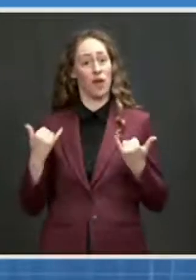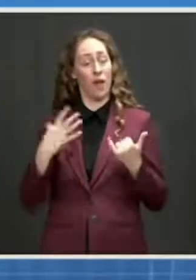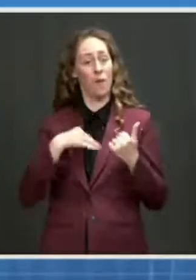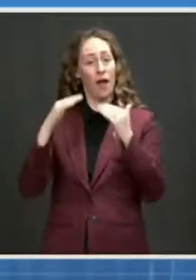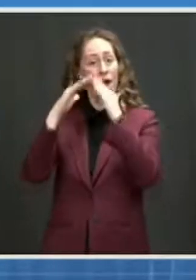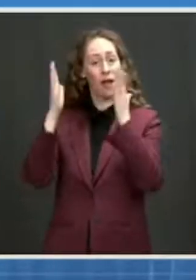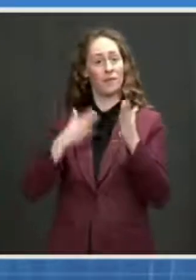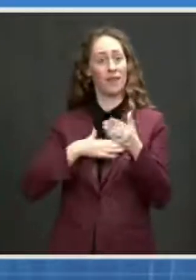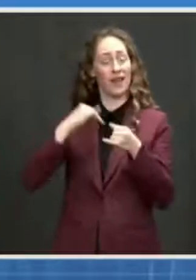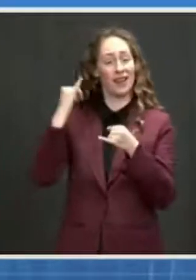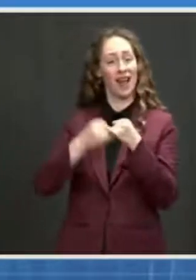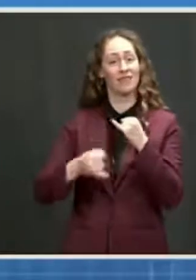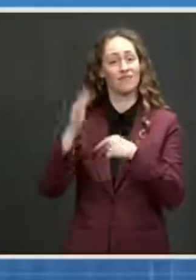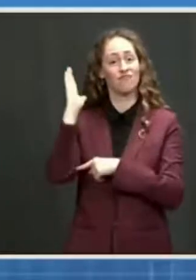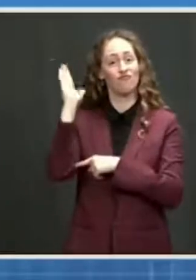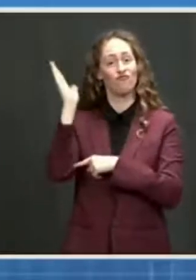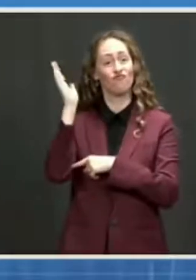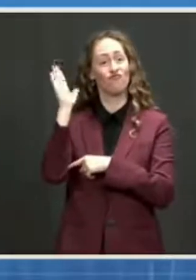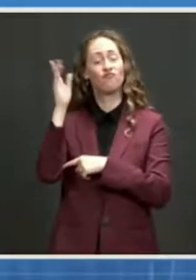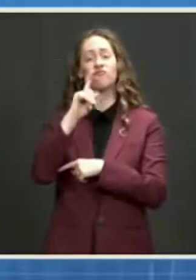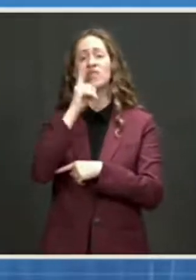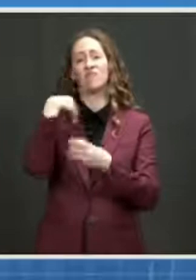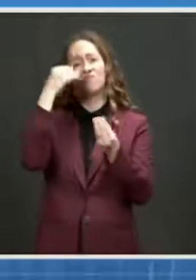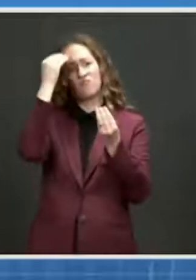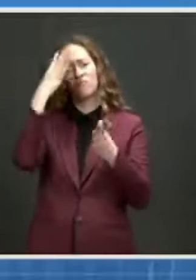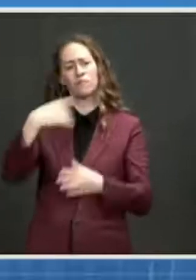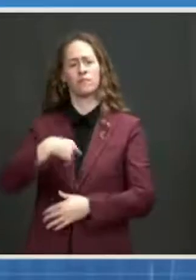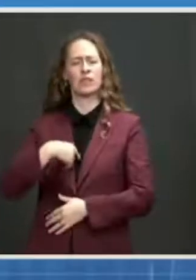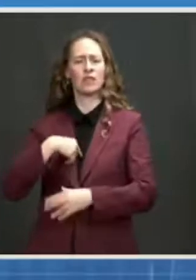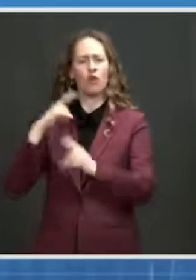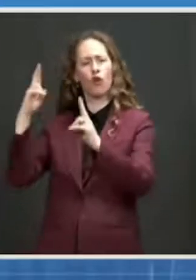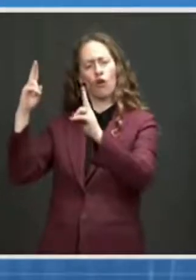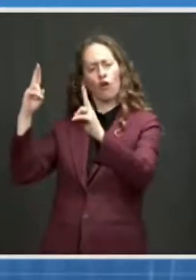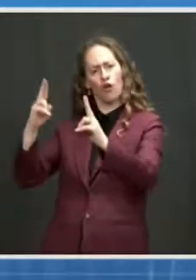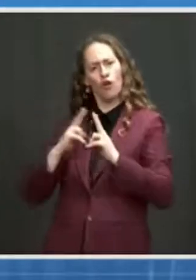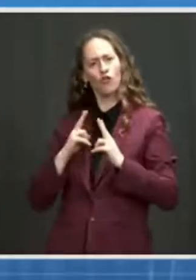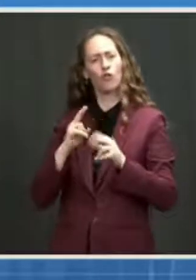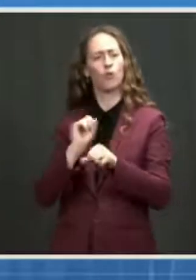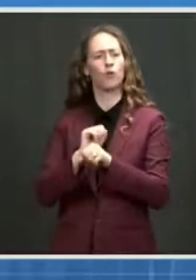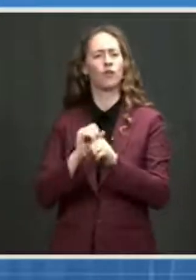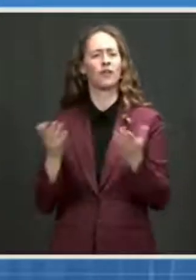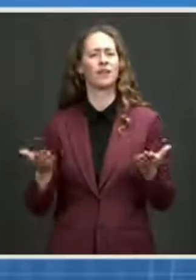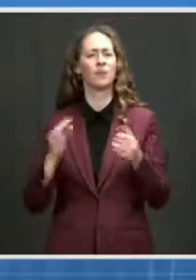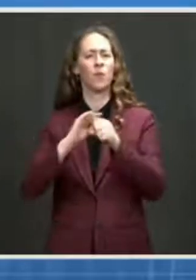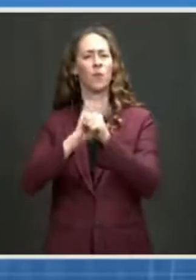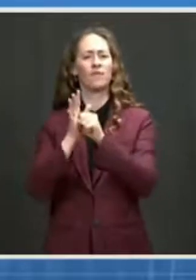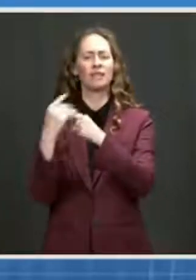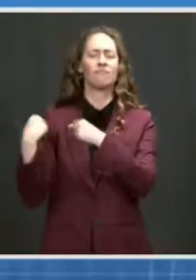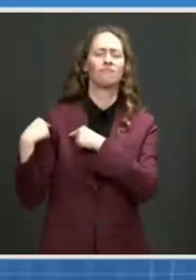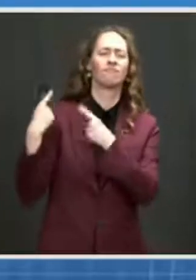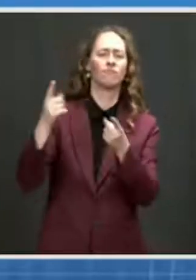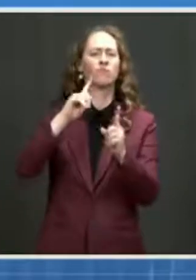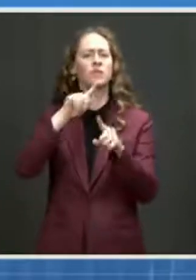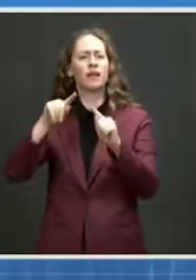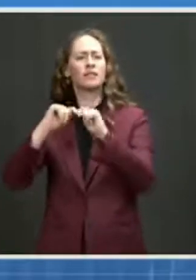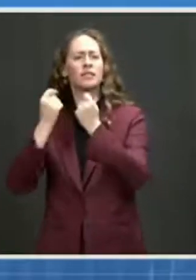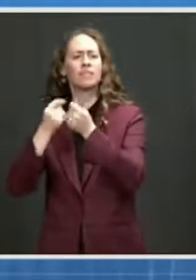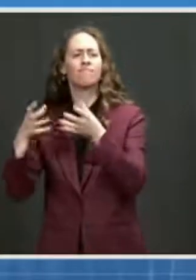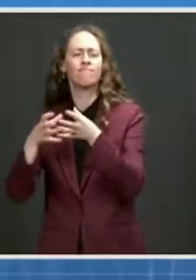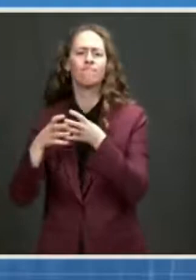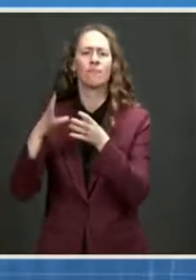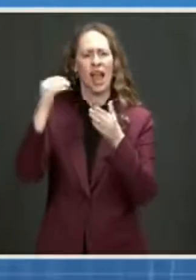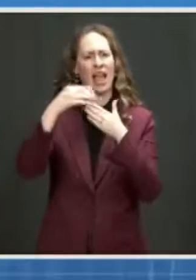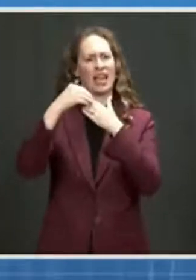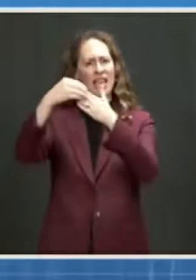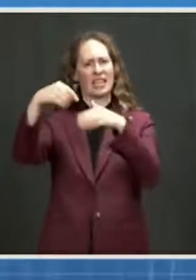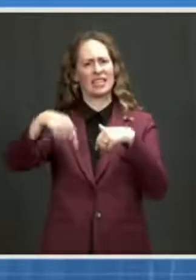President's COVID response team, but to be able to help lead these briefings. We've aimed to follow the example of the